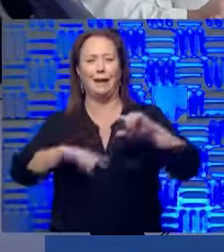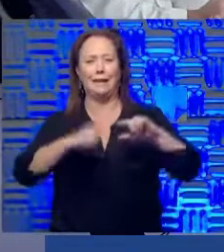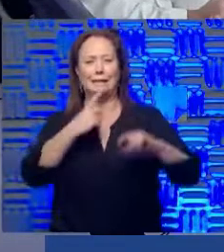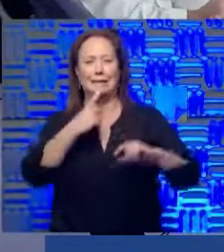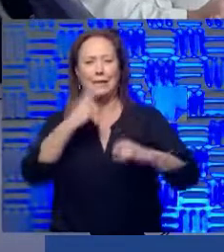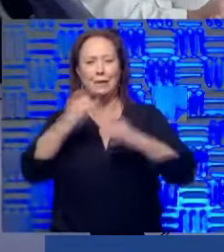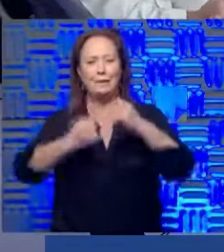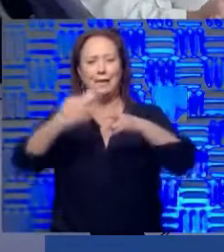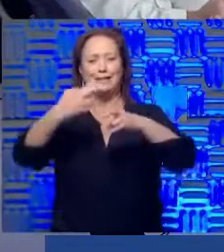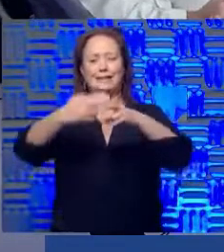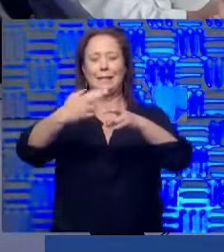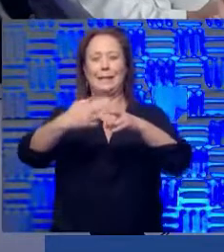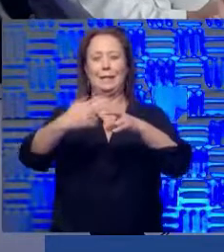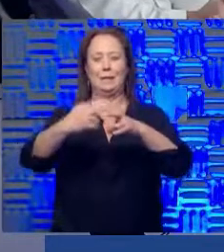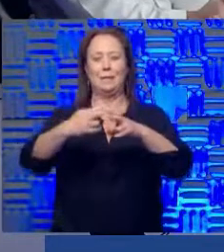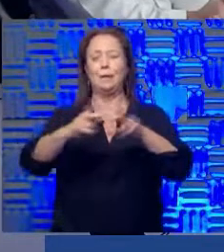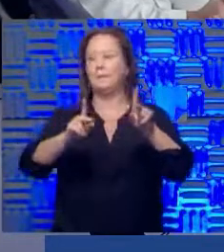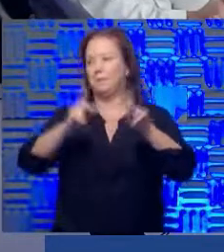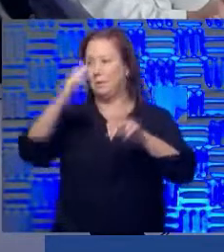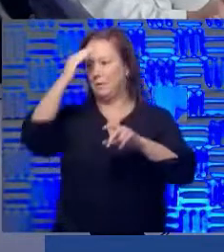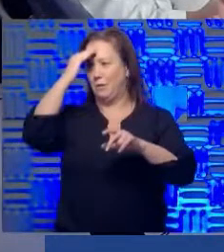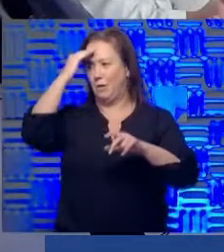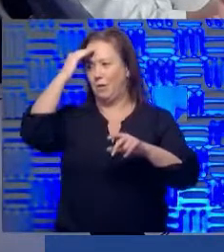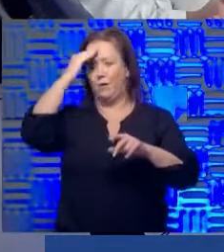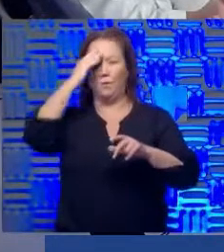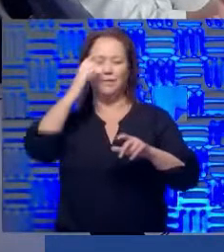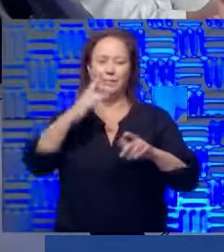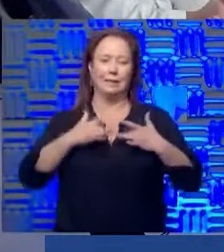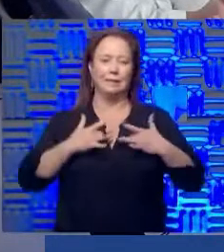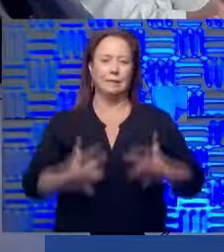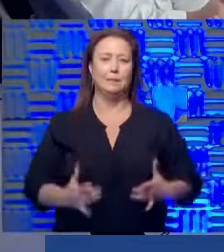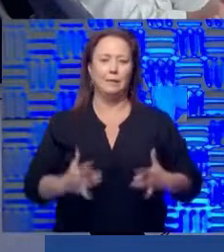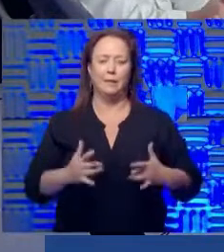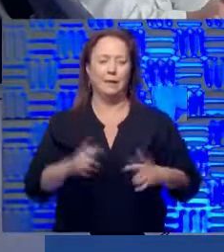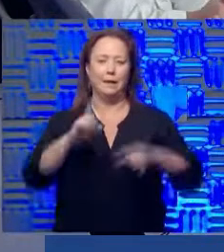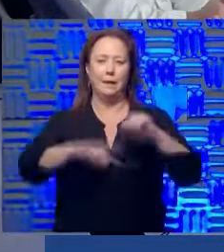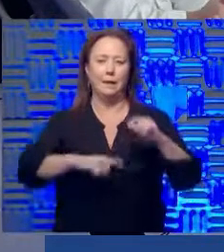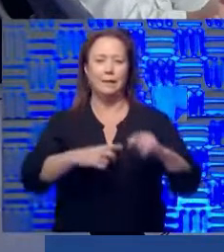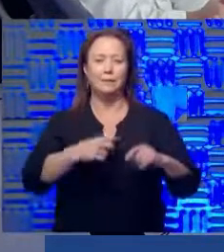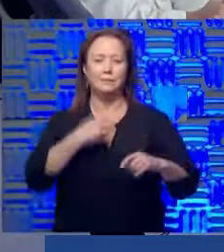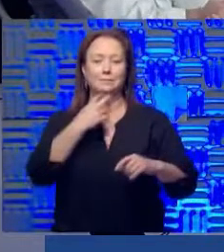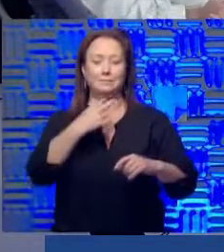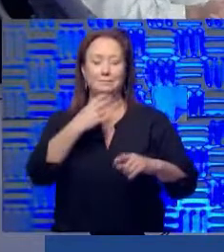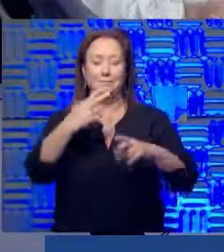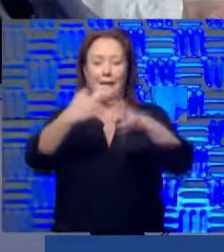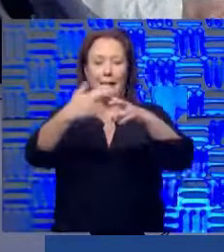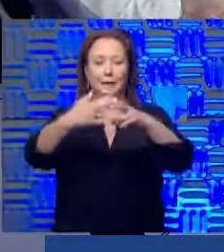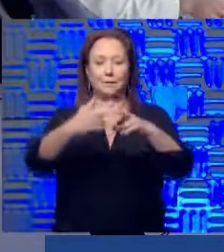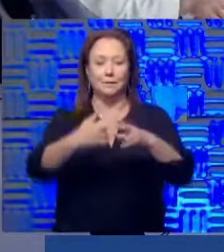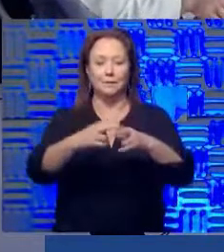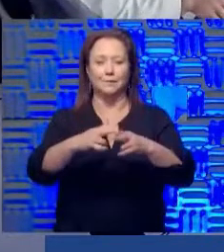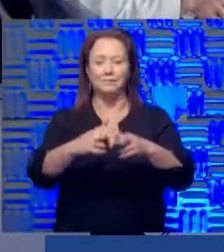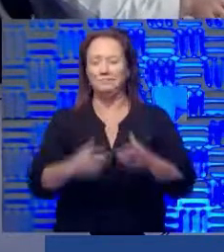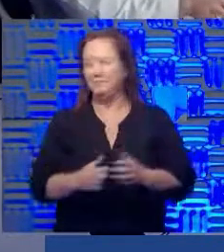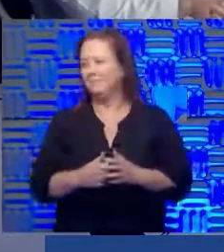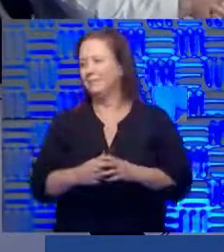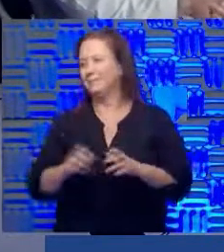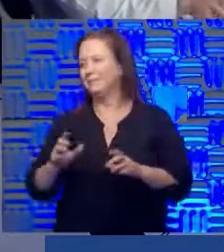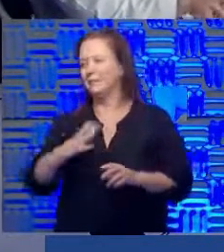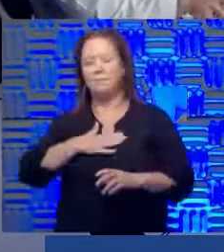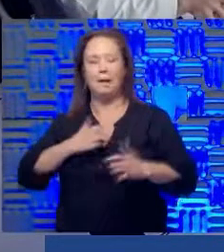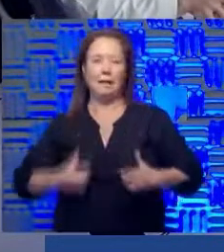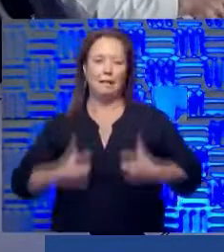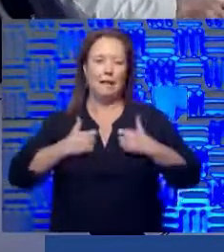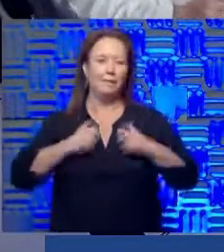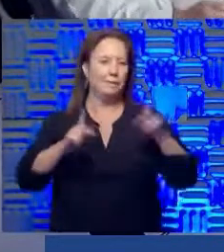Those who really know me know that that's a common occurrence in my life. So I'll try to do my best around that. So it's been common in mine too. So